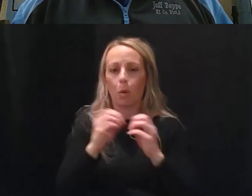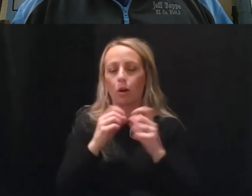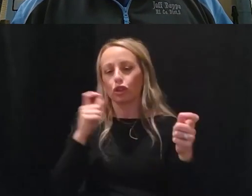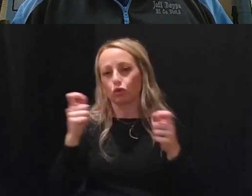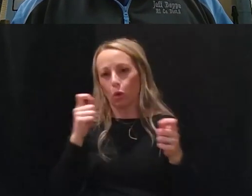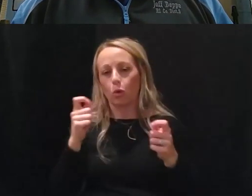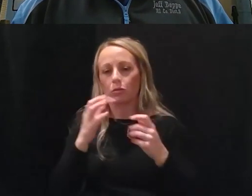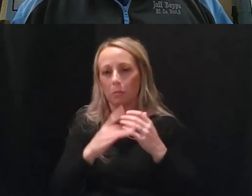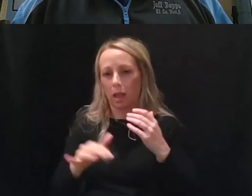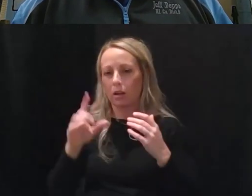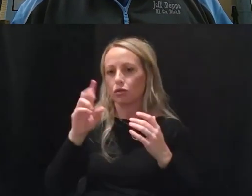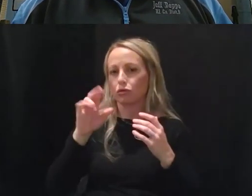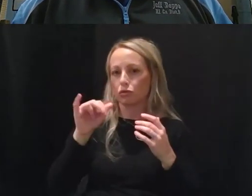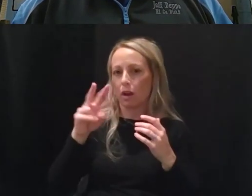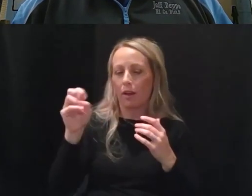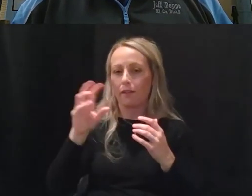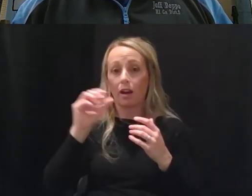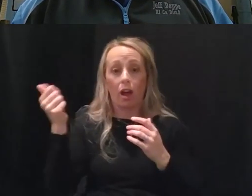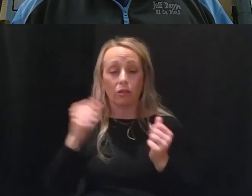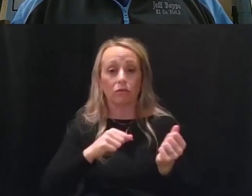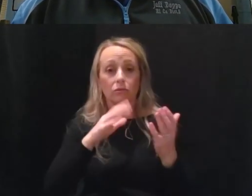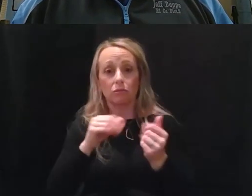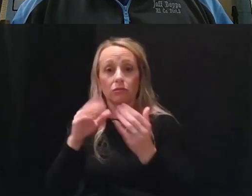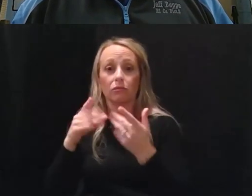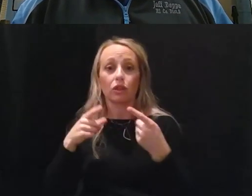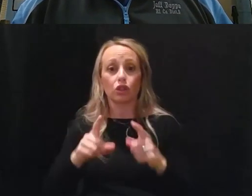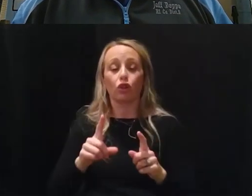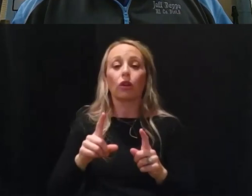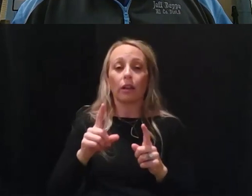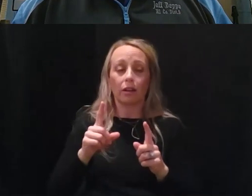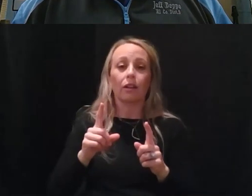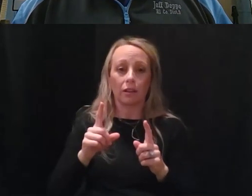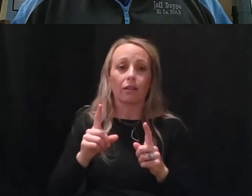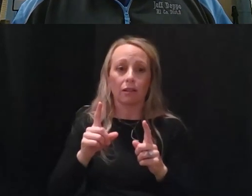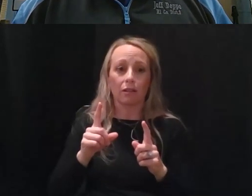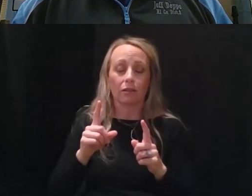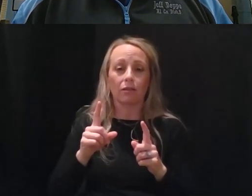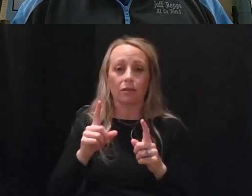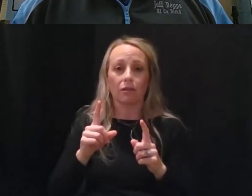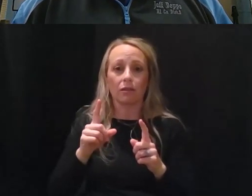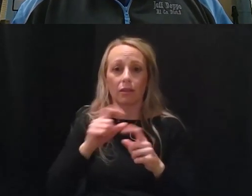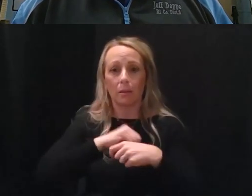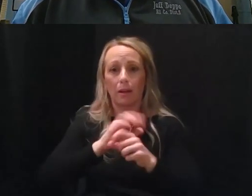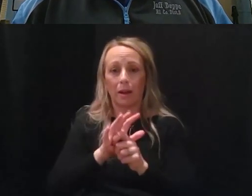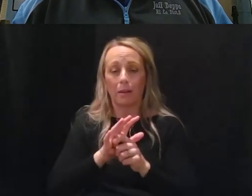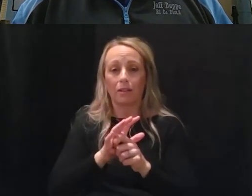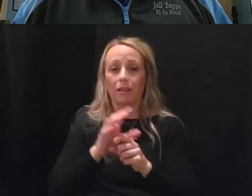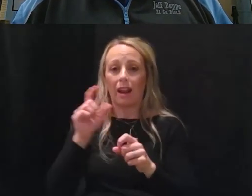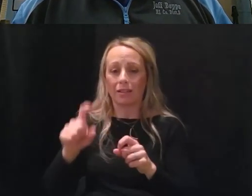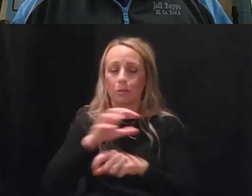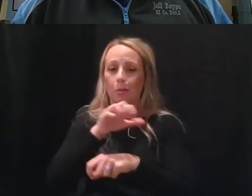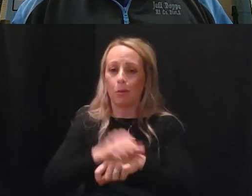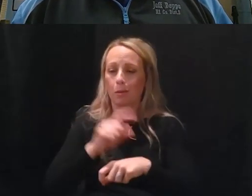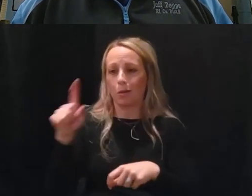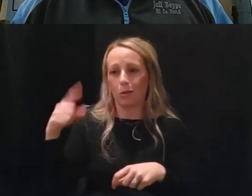Some of the other things that we've done during the pandemic to make sure donors remain safe is appointments only. So if